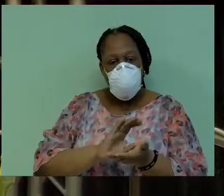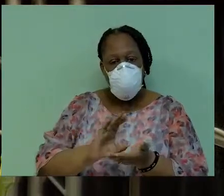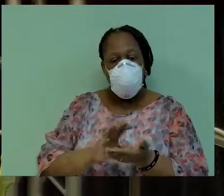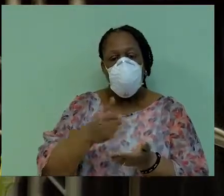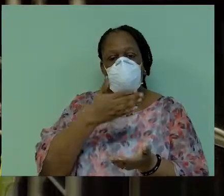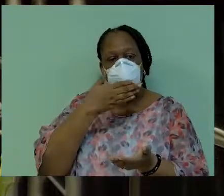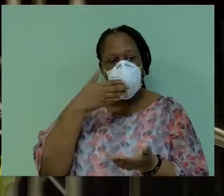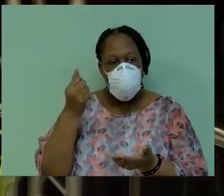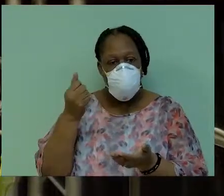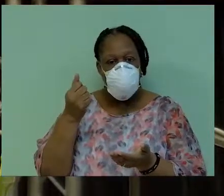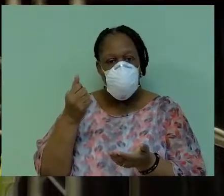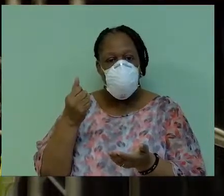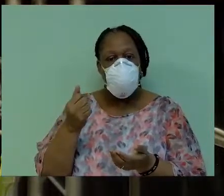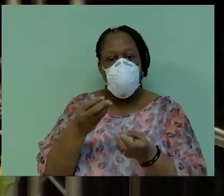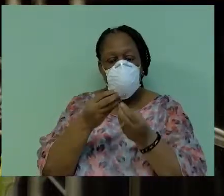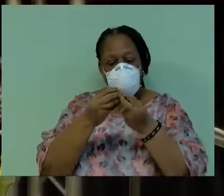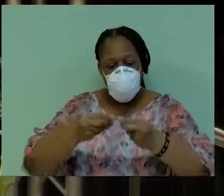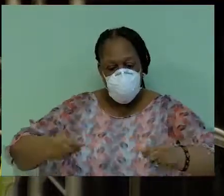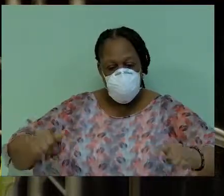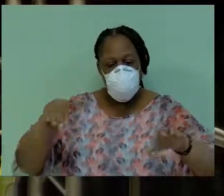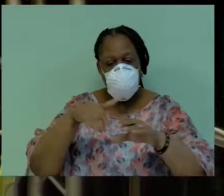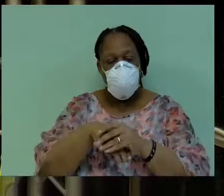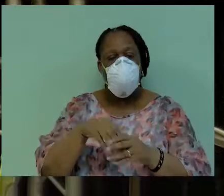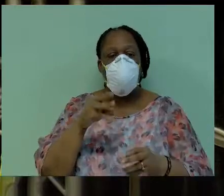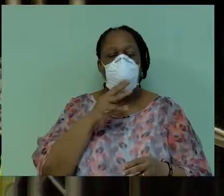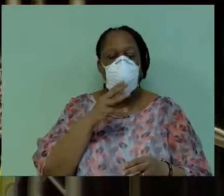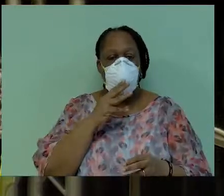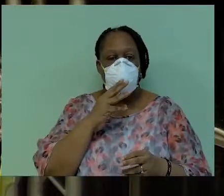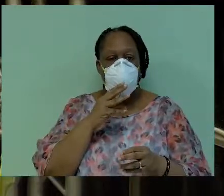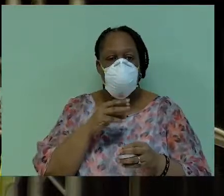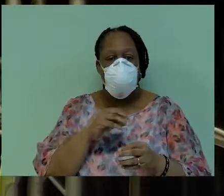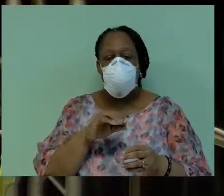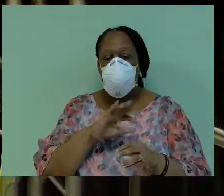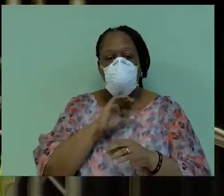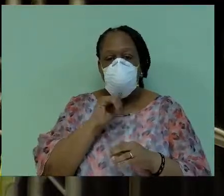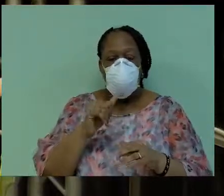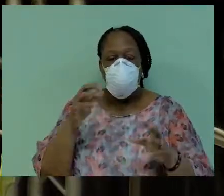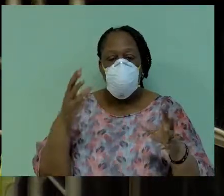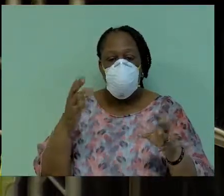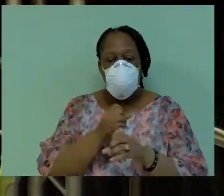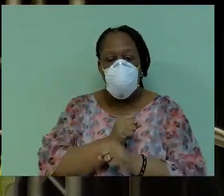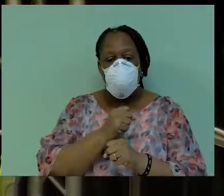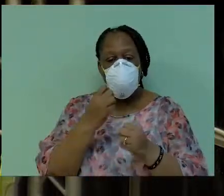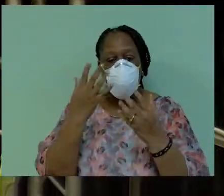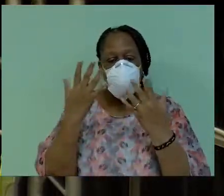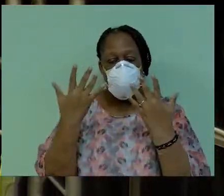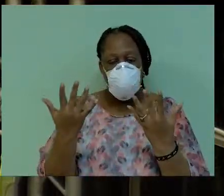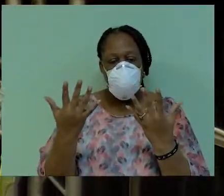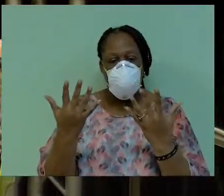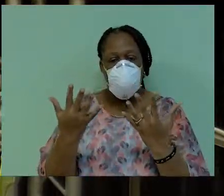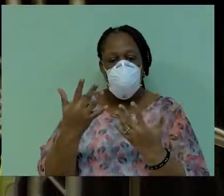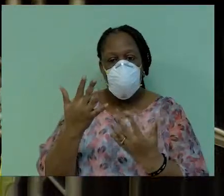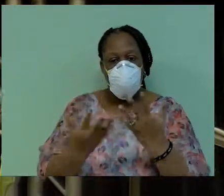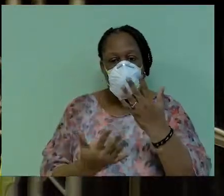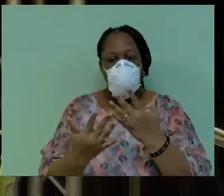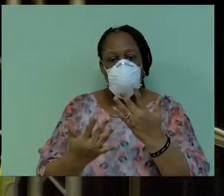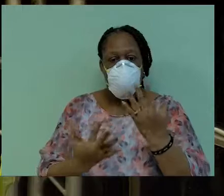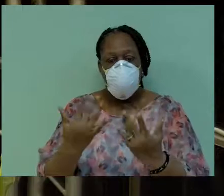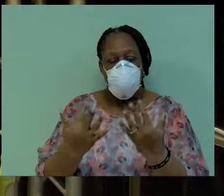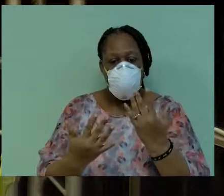dissolve. And it also has a low vapor pressure compared to its cousins like methanol